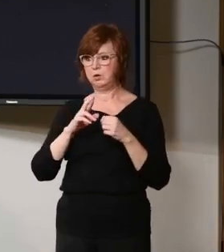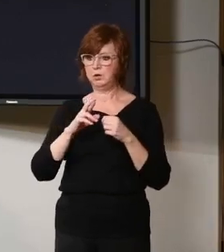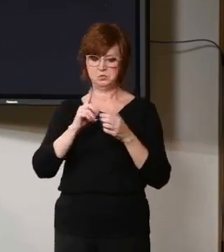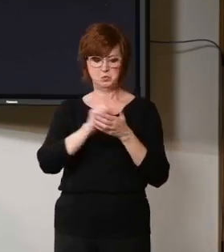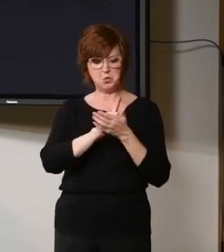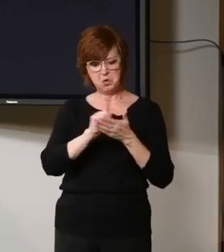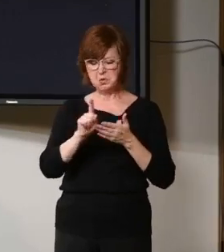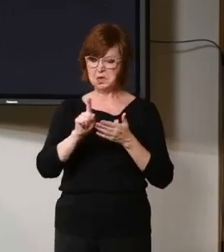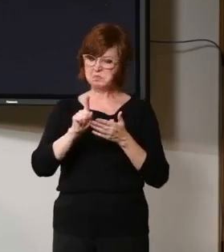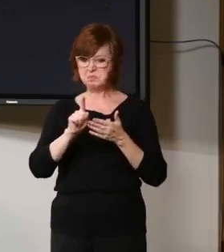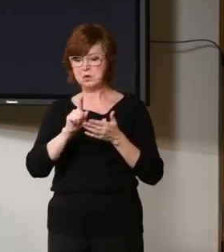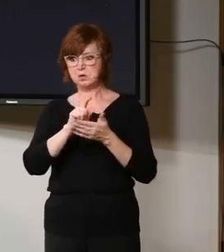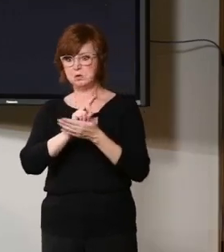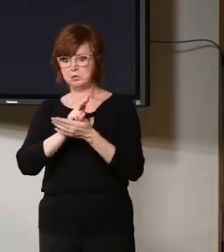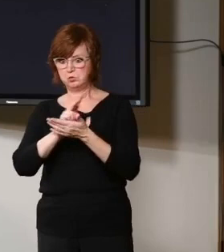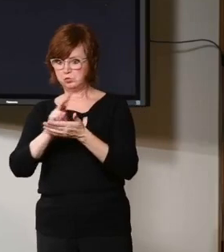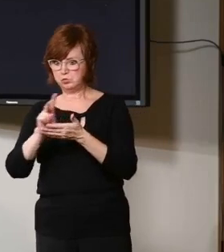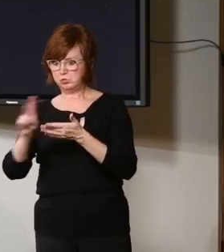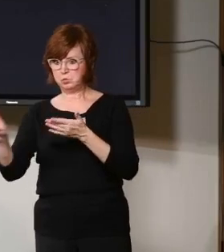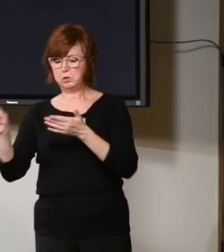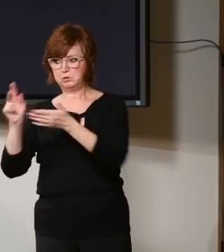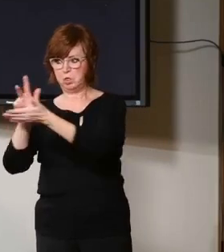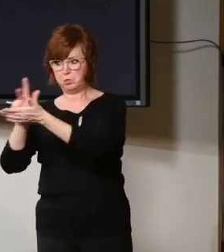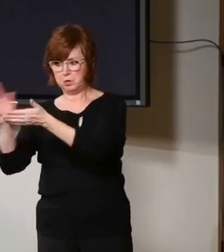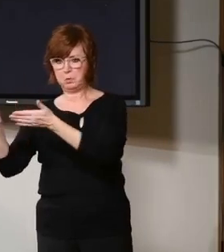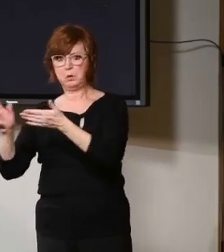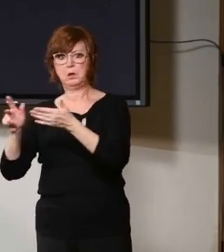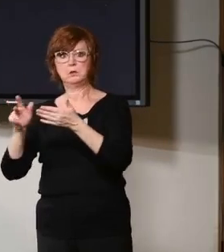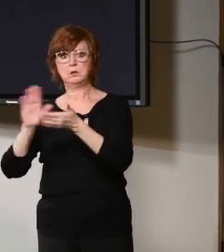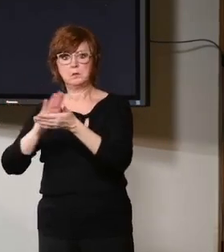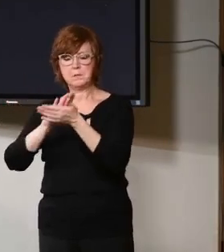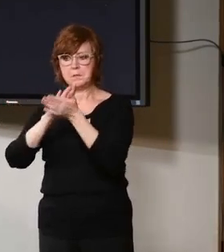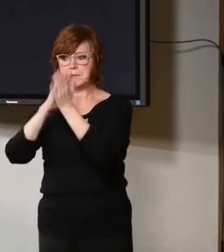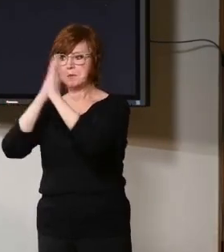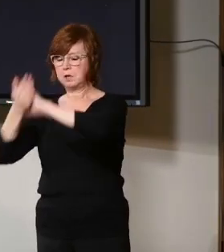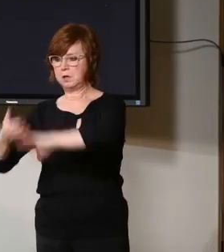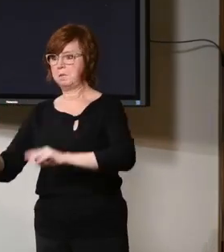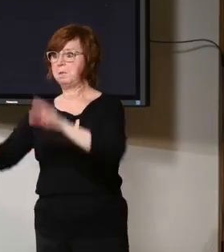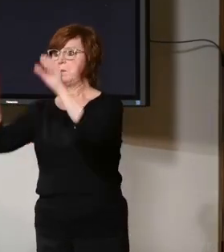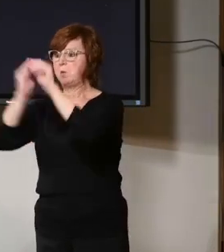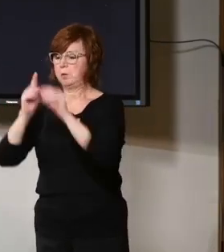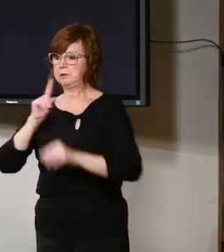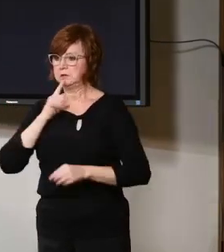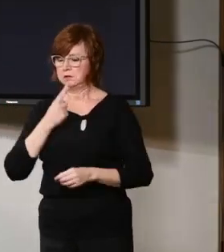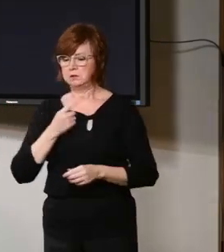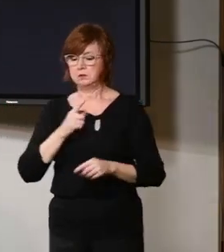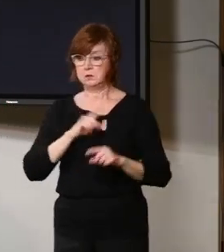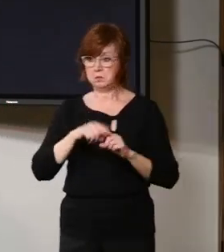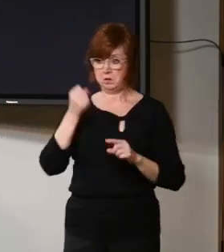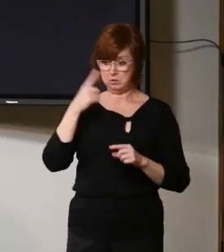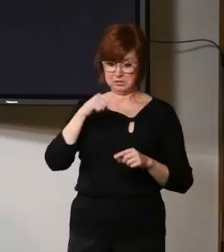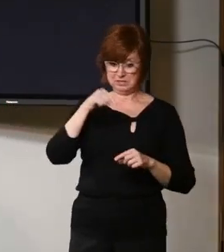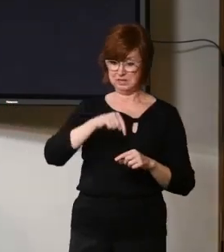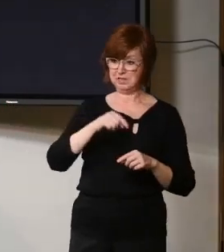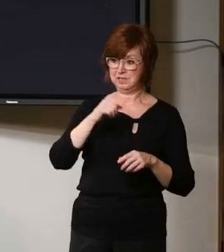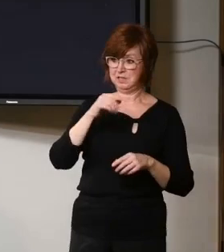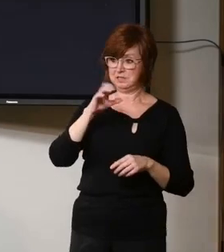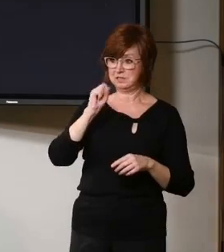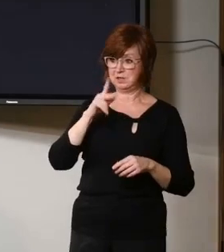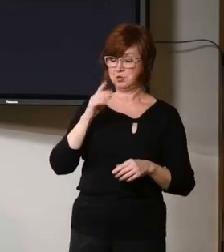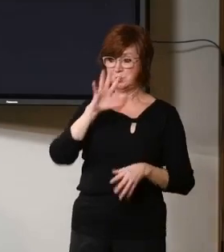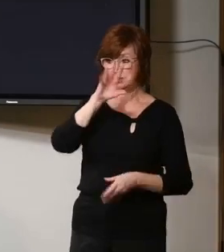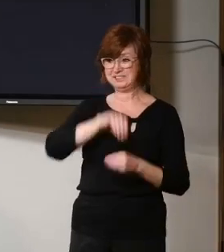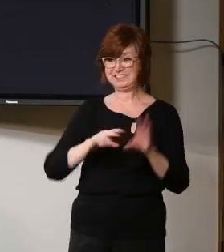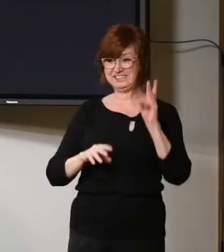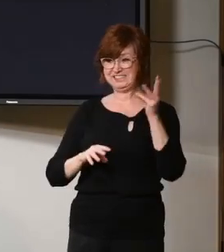symptoms which may require hospitalization. So the fact that we have seen only 6 cases of hospitalization, and remember, all